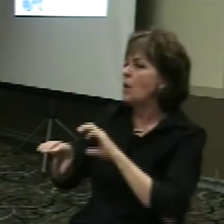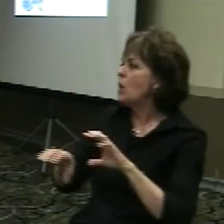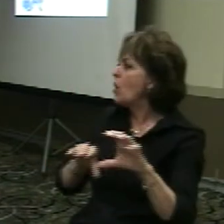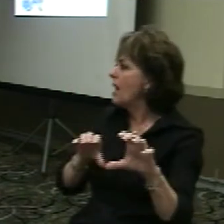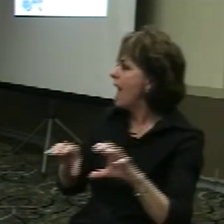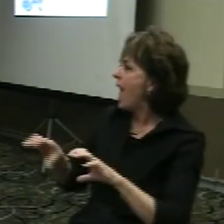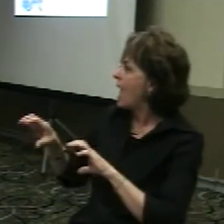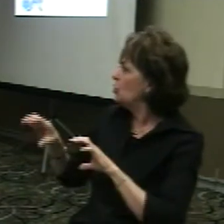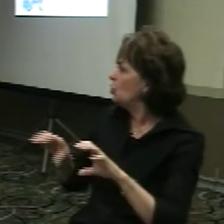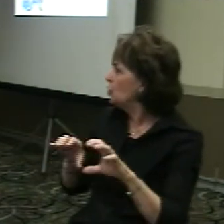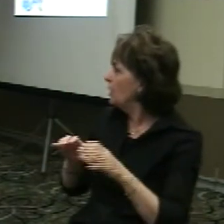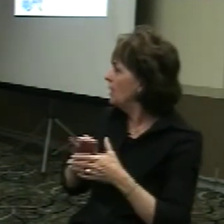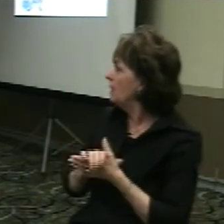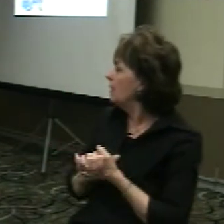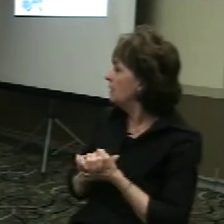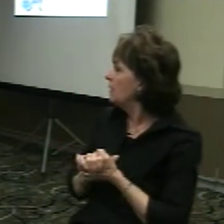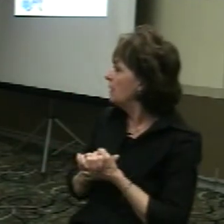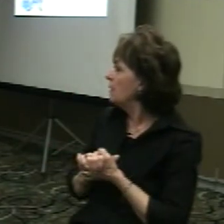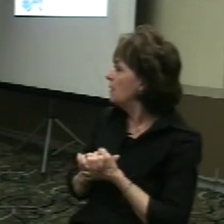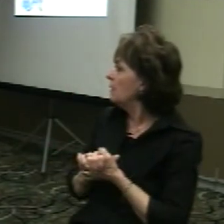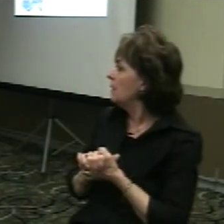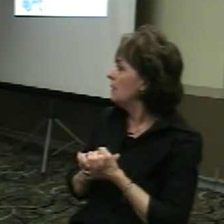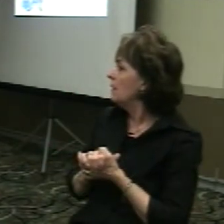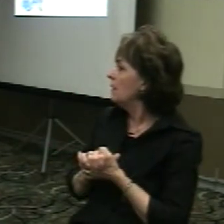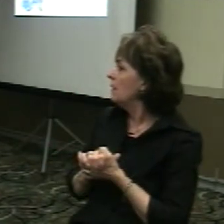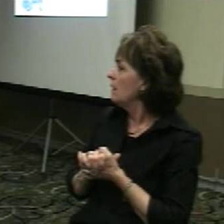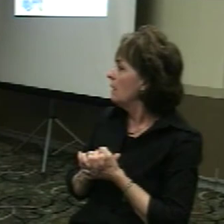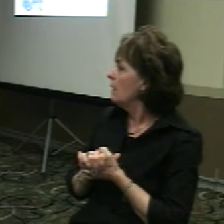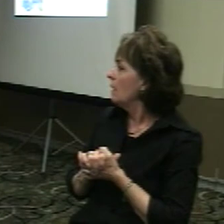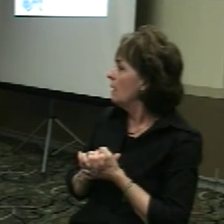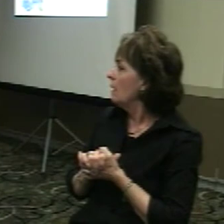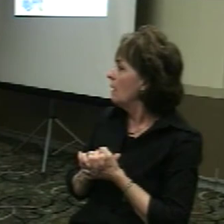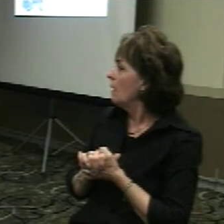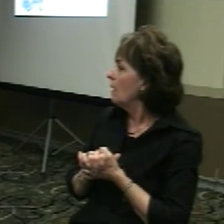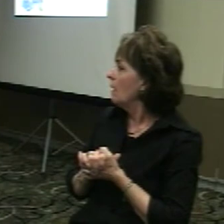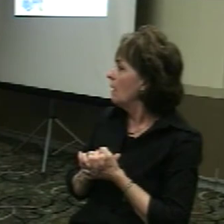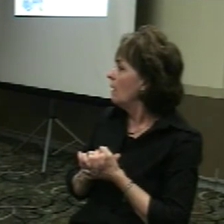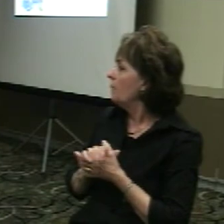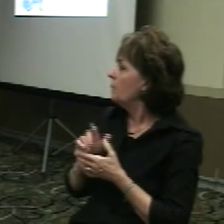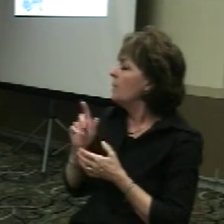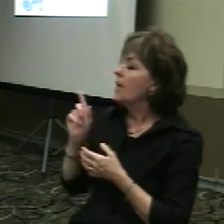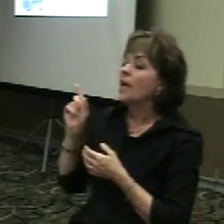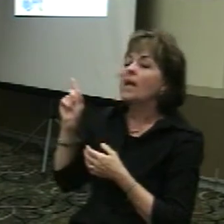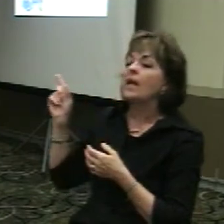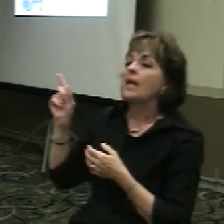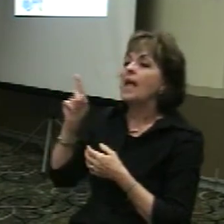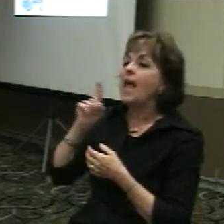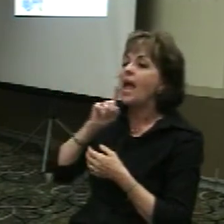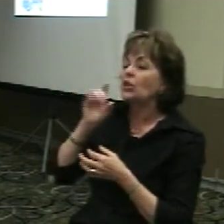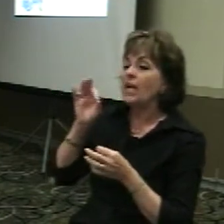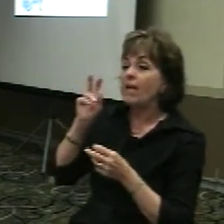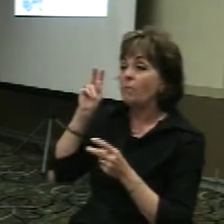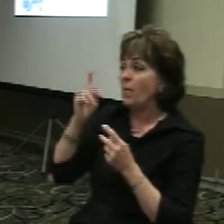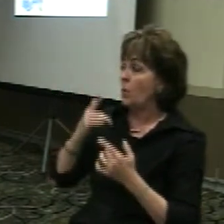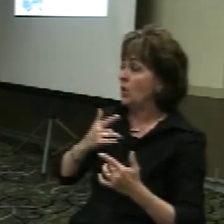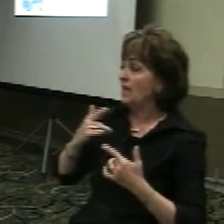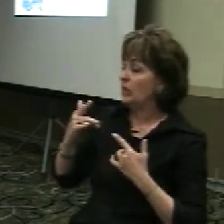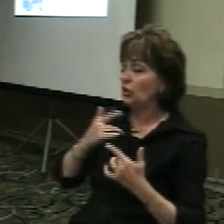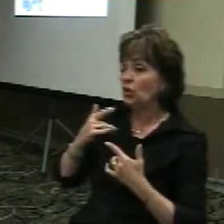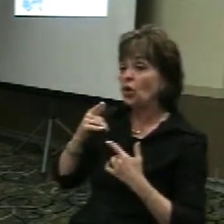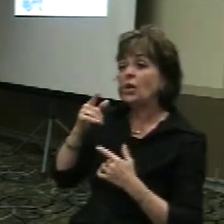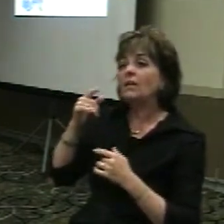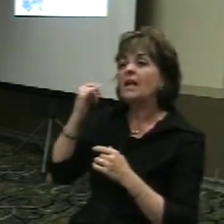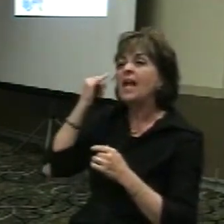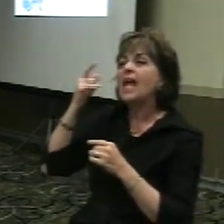though the emails are going on or texts outside of school. Right. So I don't know. Yeah, and actually, if people are concerned about this,